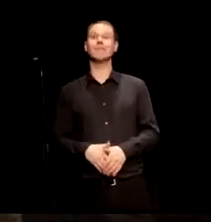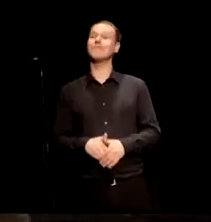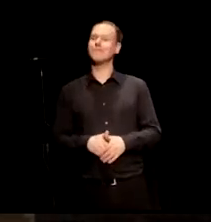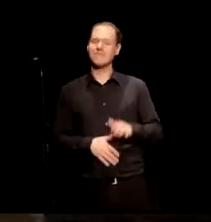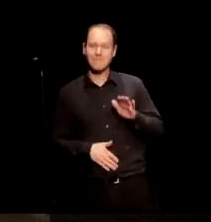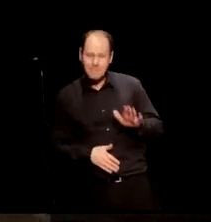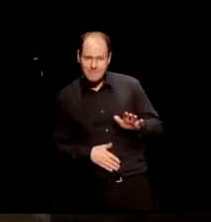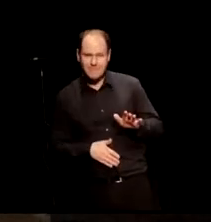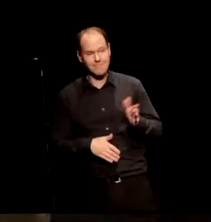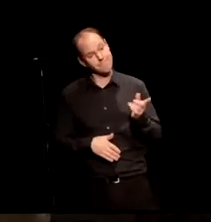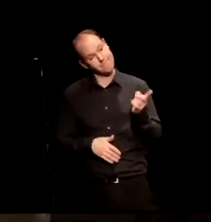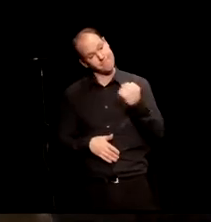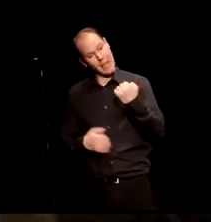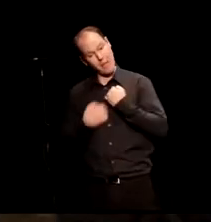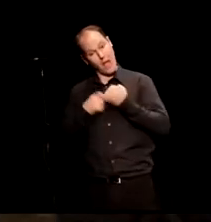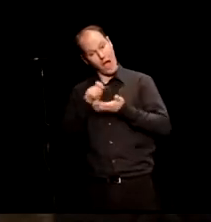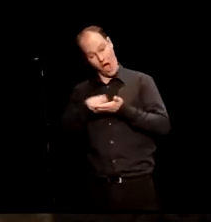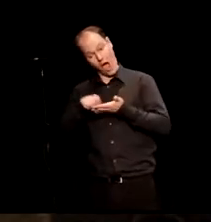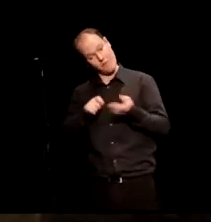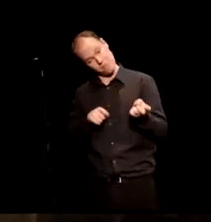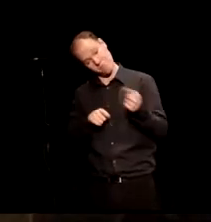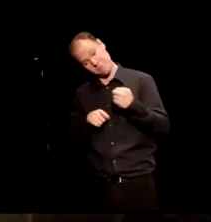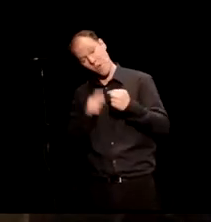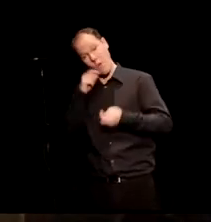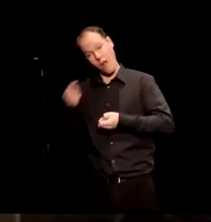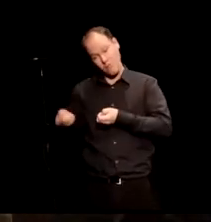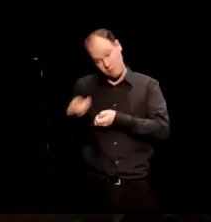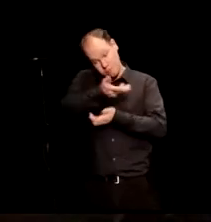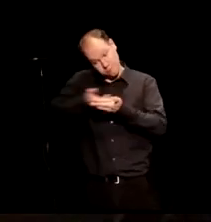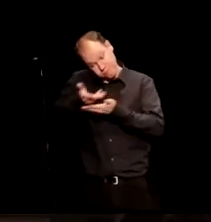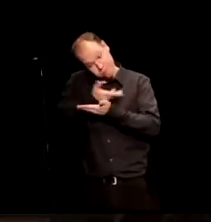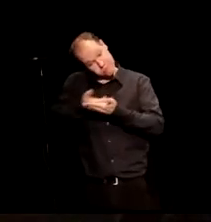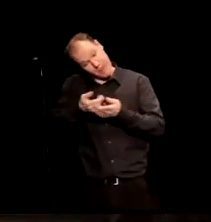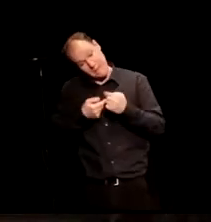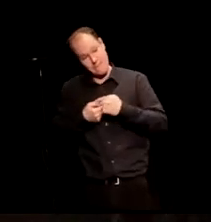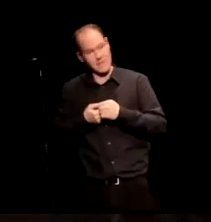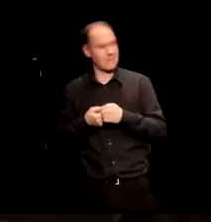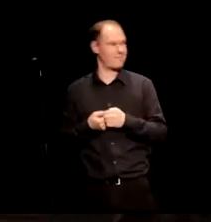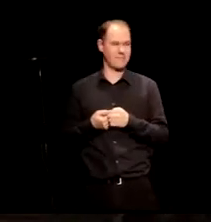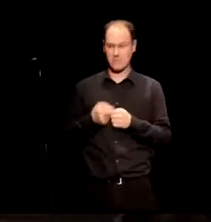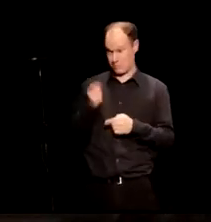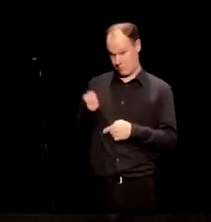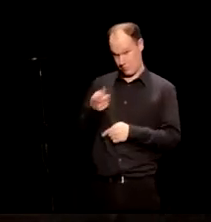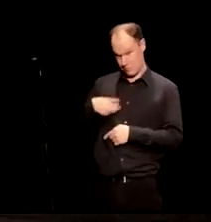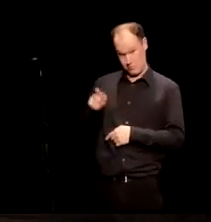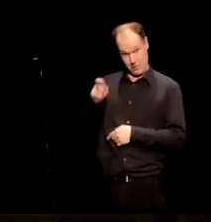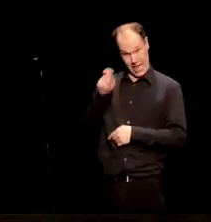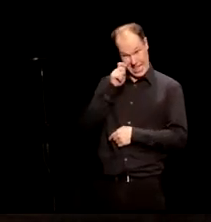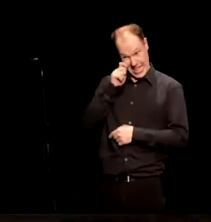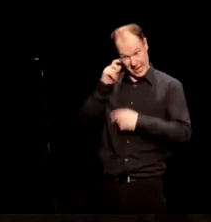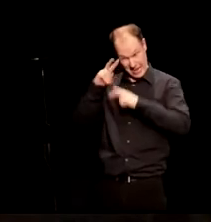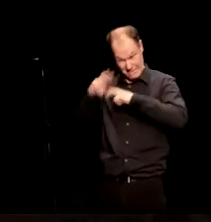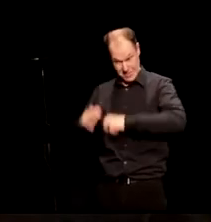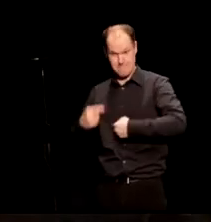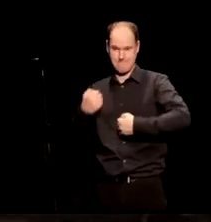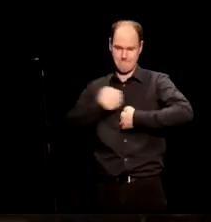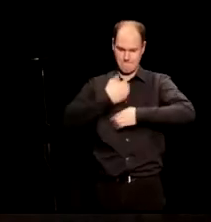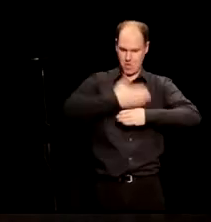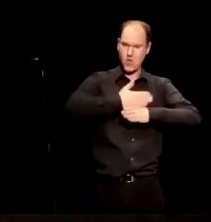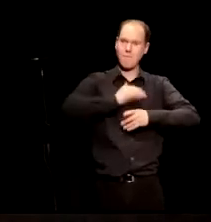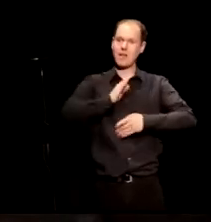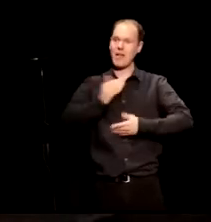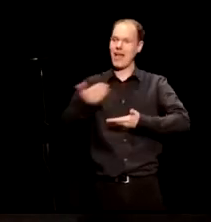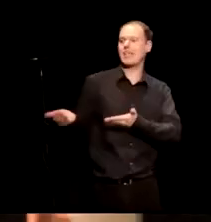If you will step into my office, we'll talk the matter over. You're going to be a detective. I'm going to keep my job at